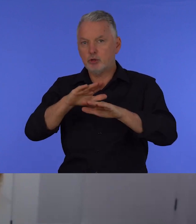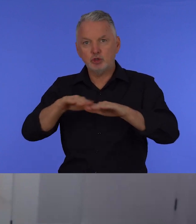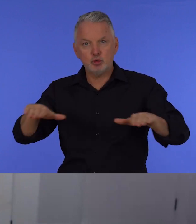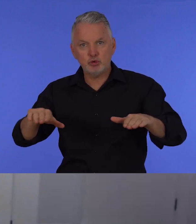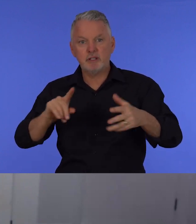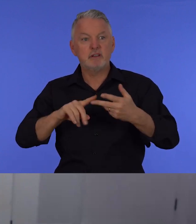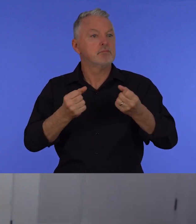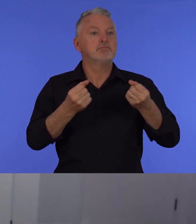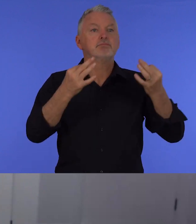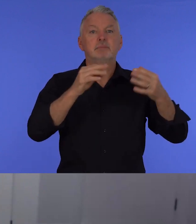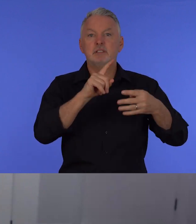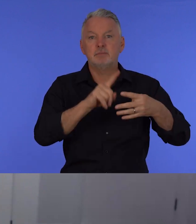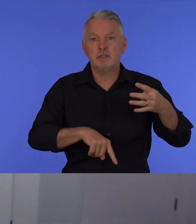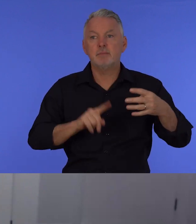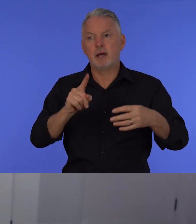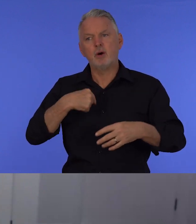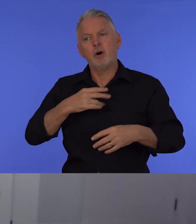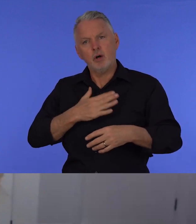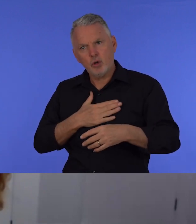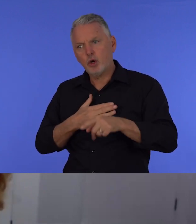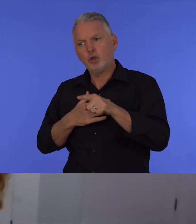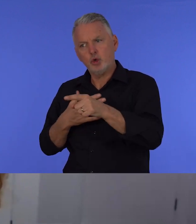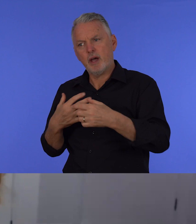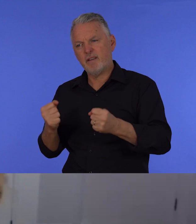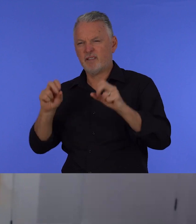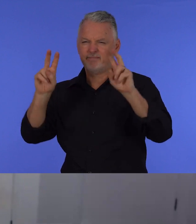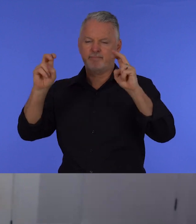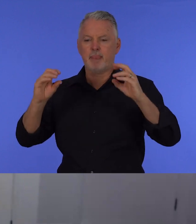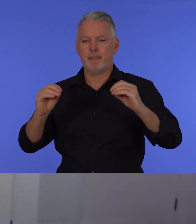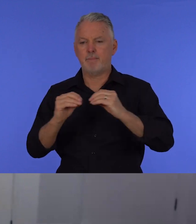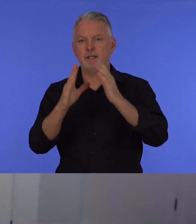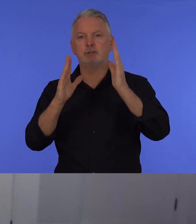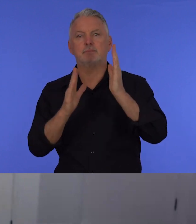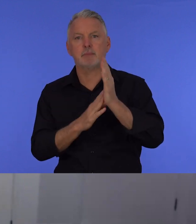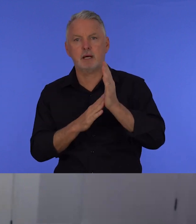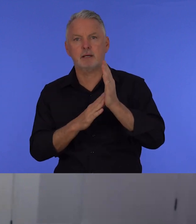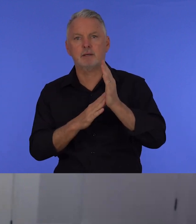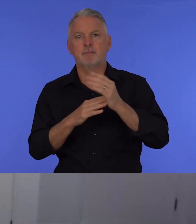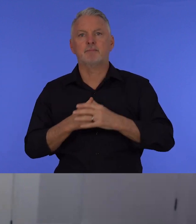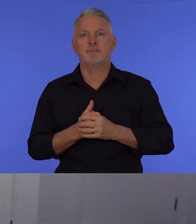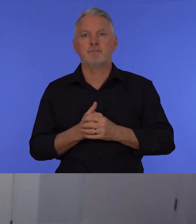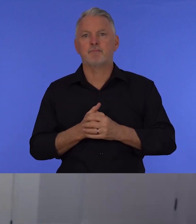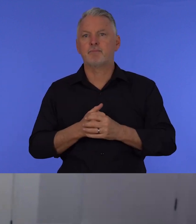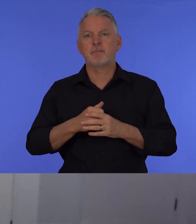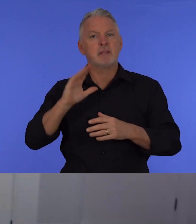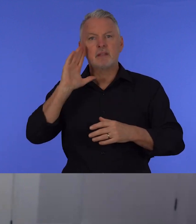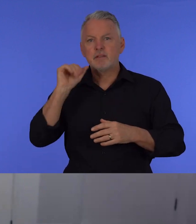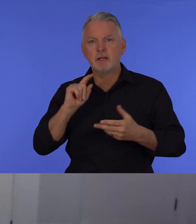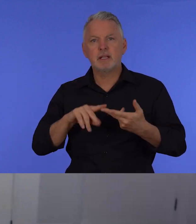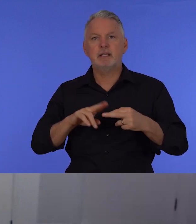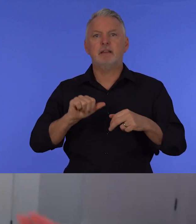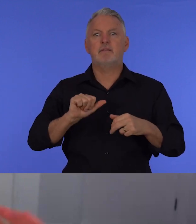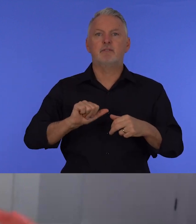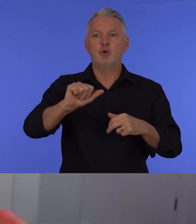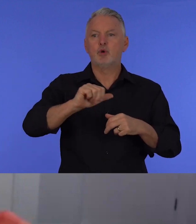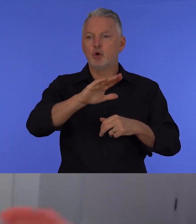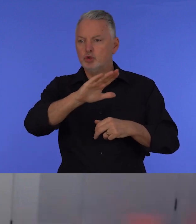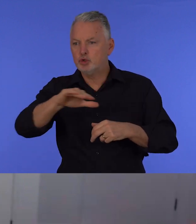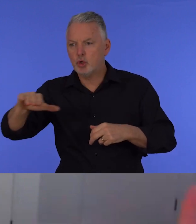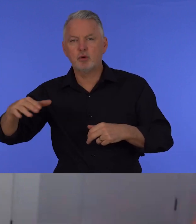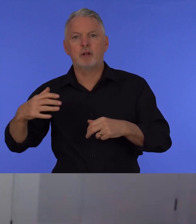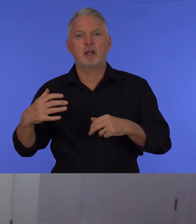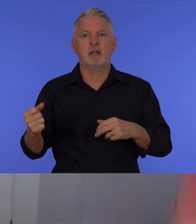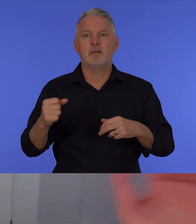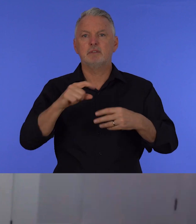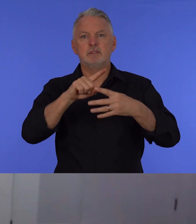our children who have a disability is the same as what we have for our children that don't. So, like, I love that you set those benchmarks and said, well, if, you know, if